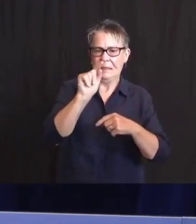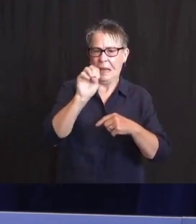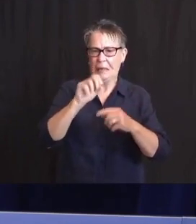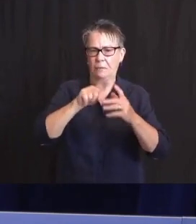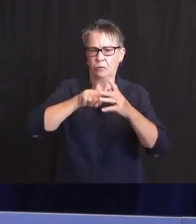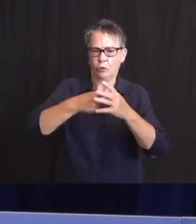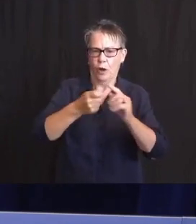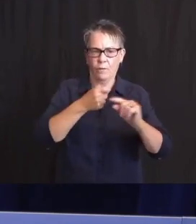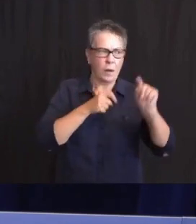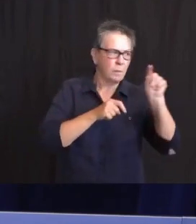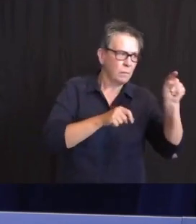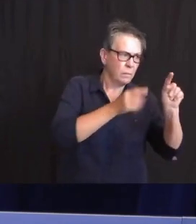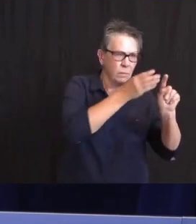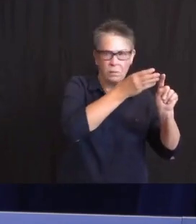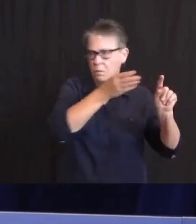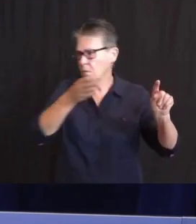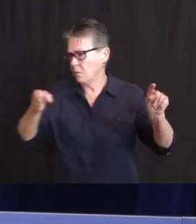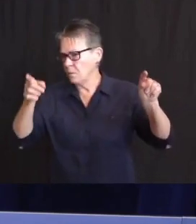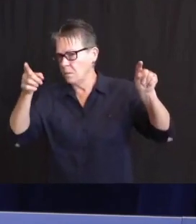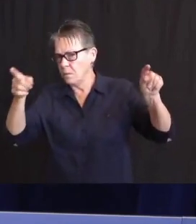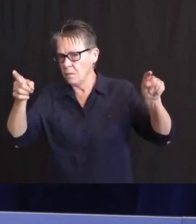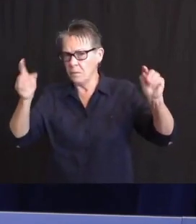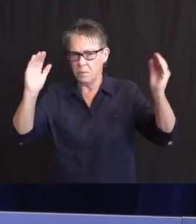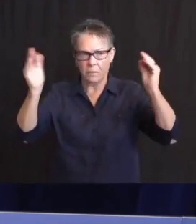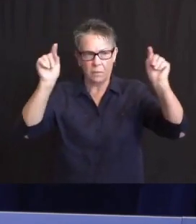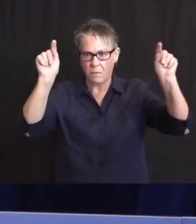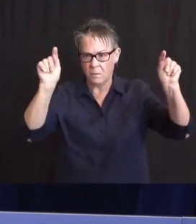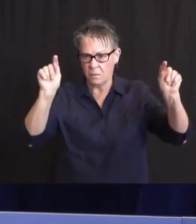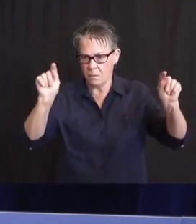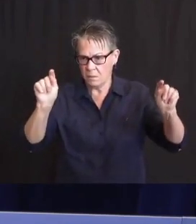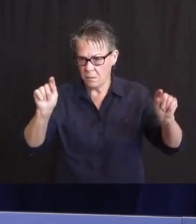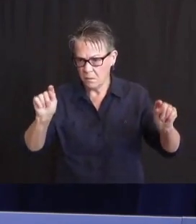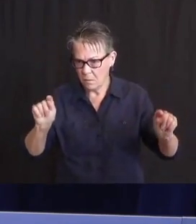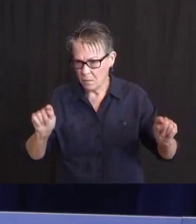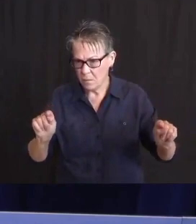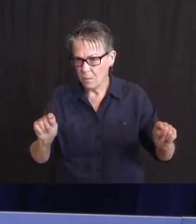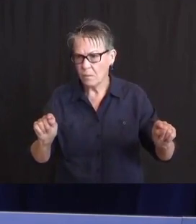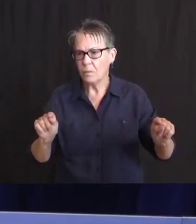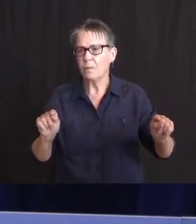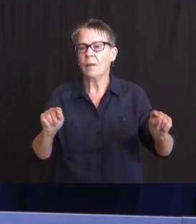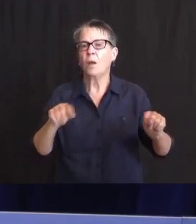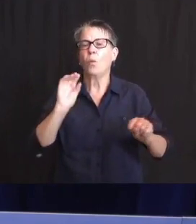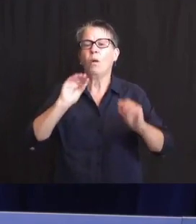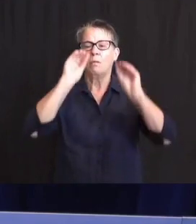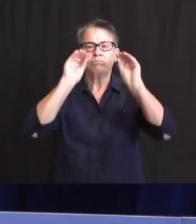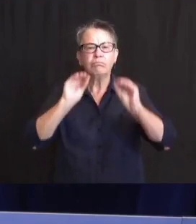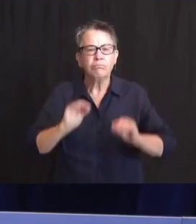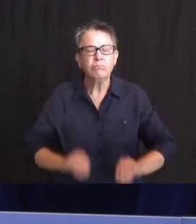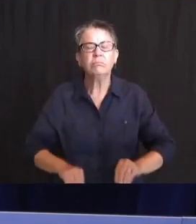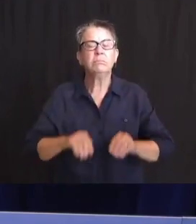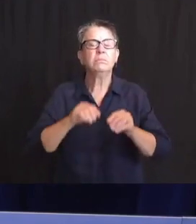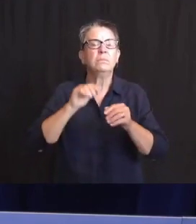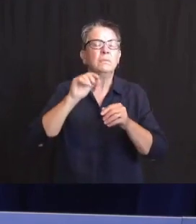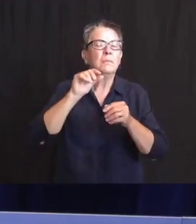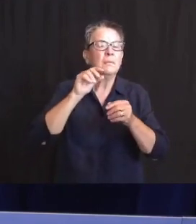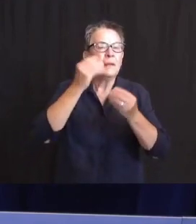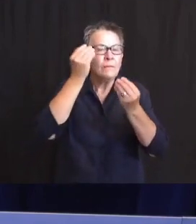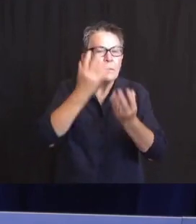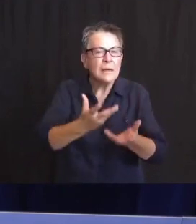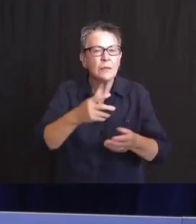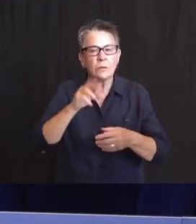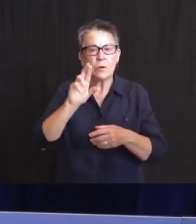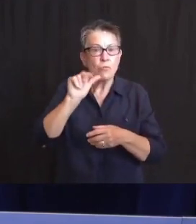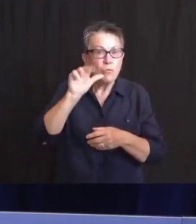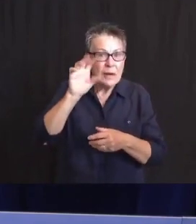on age-adjusted case and mortality rates by race and ethnicity, which allows for a fairer comparison between